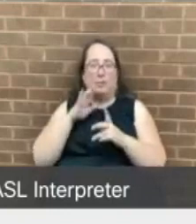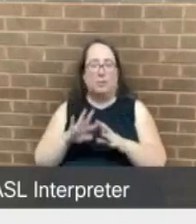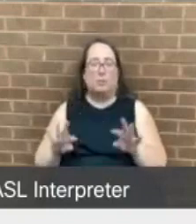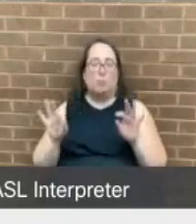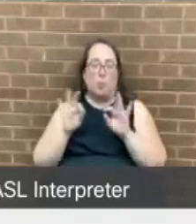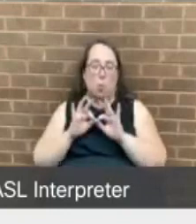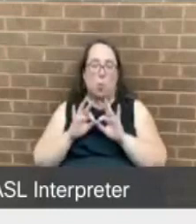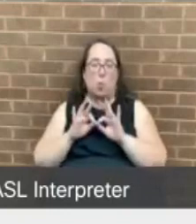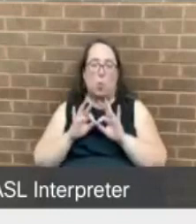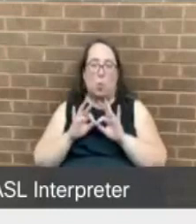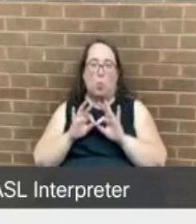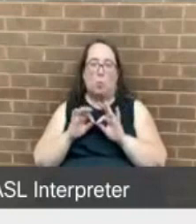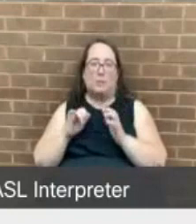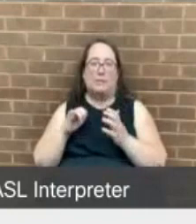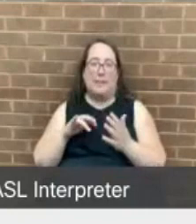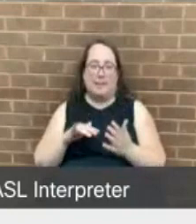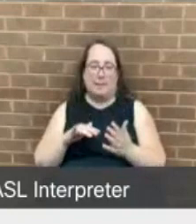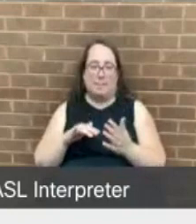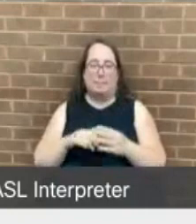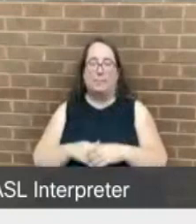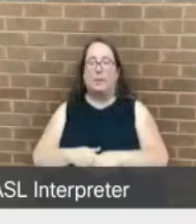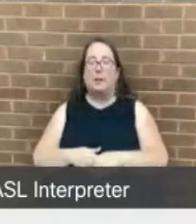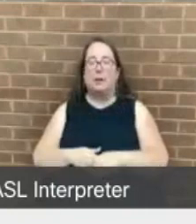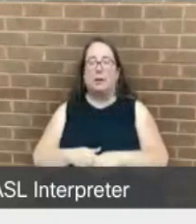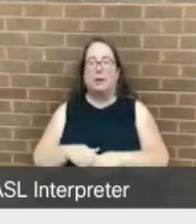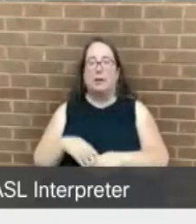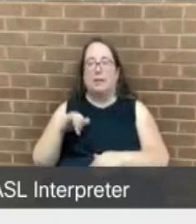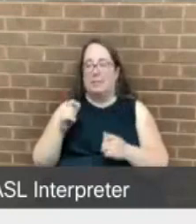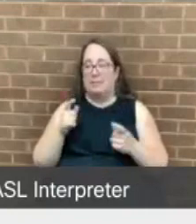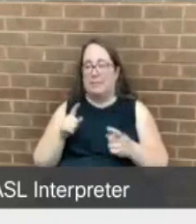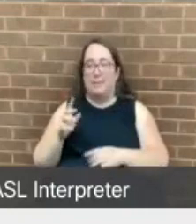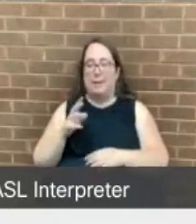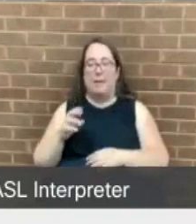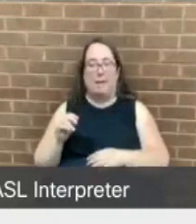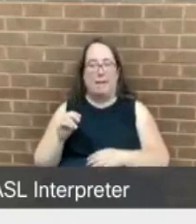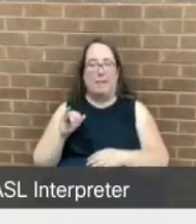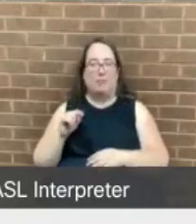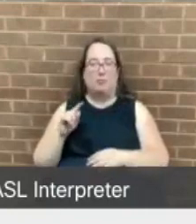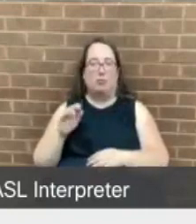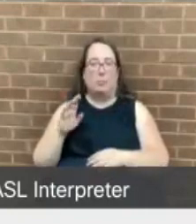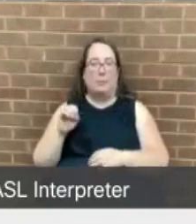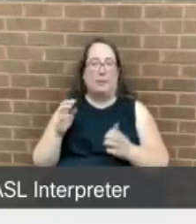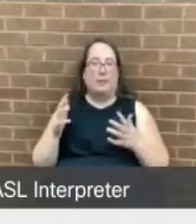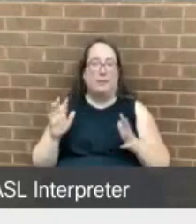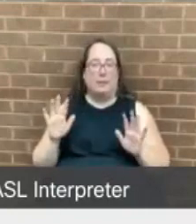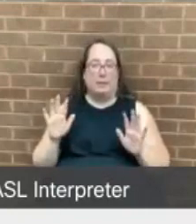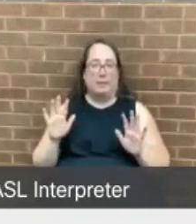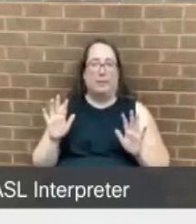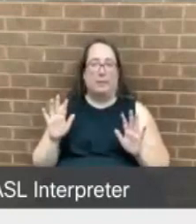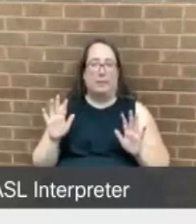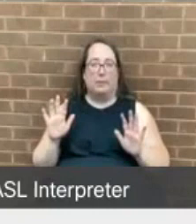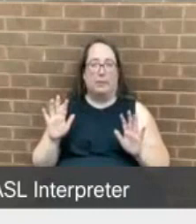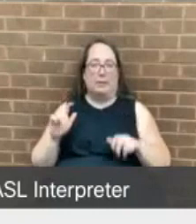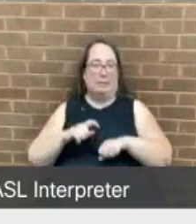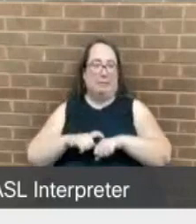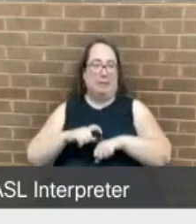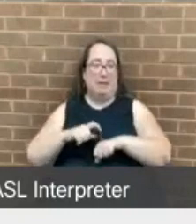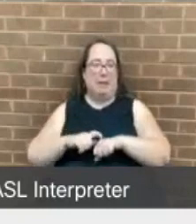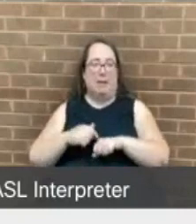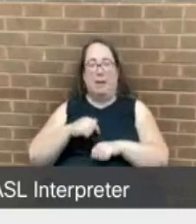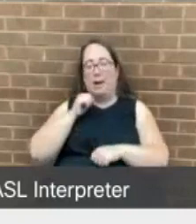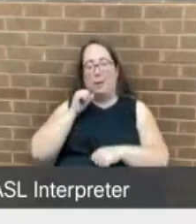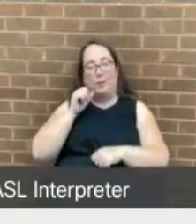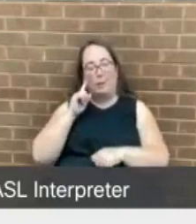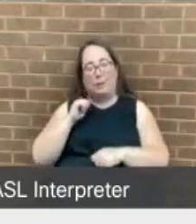important study, and so that is underway, and that should be completed due time. I don't think we could pick